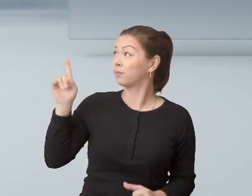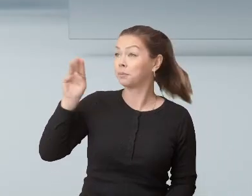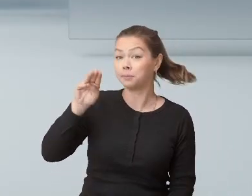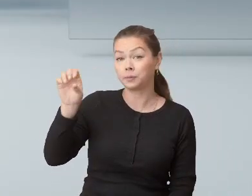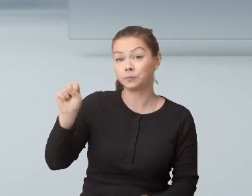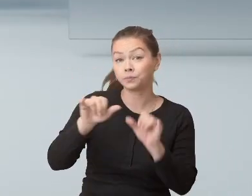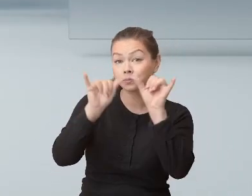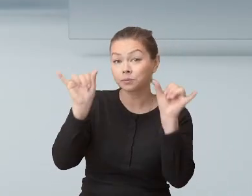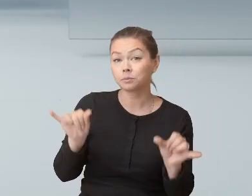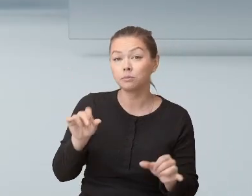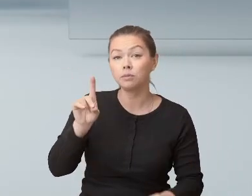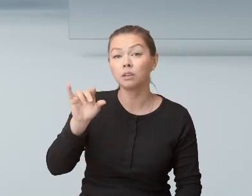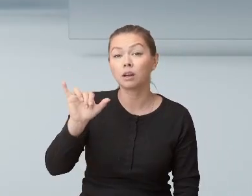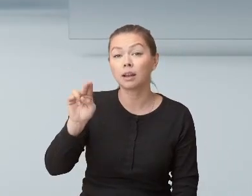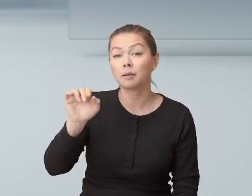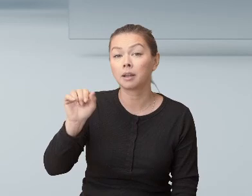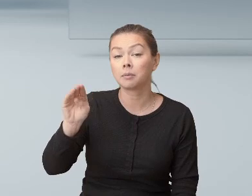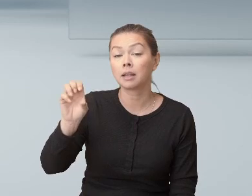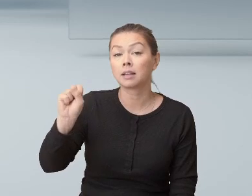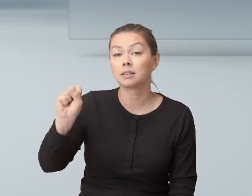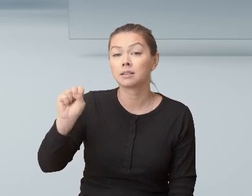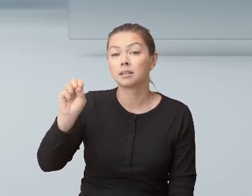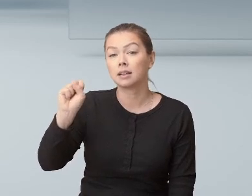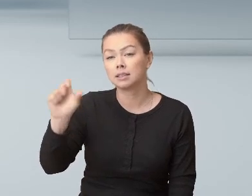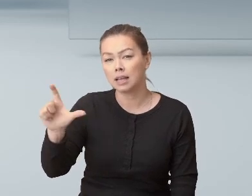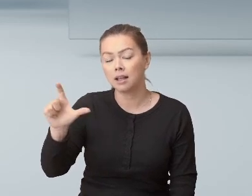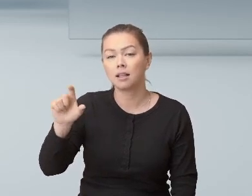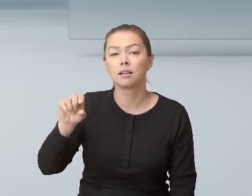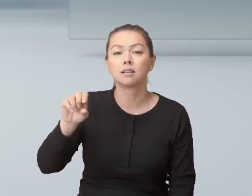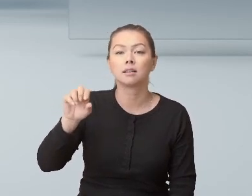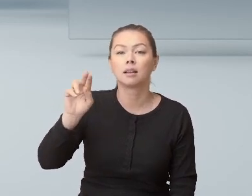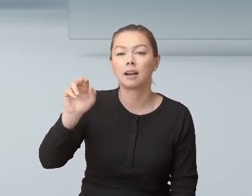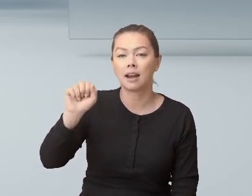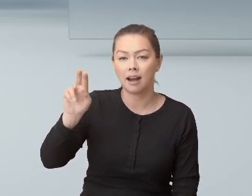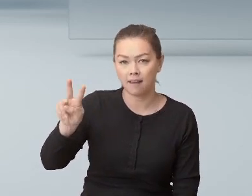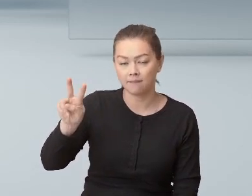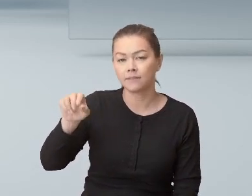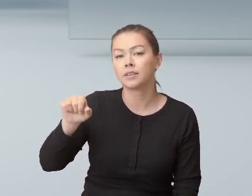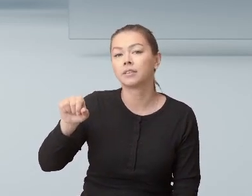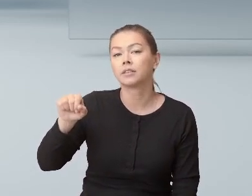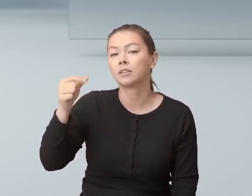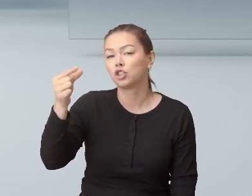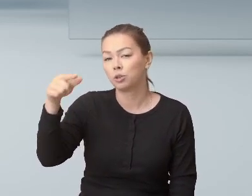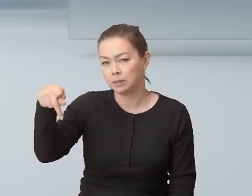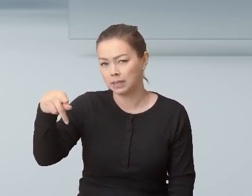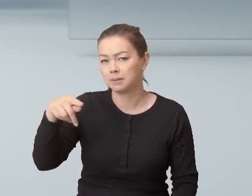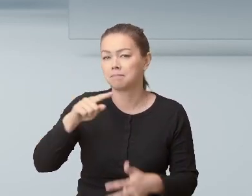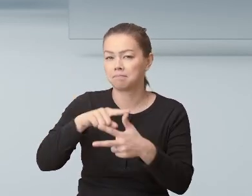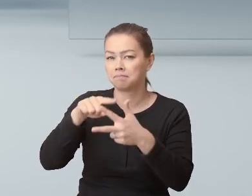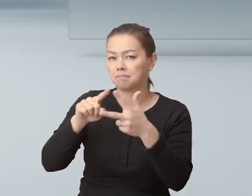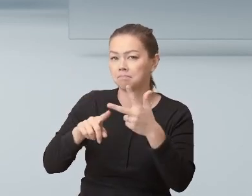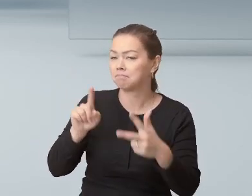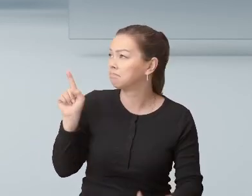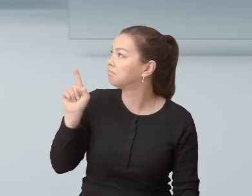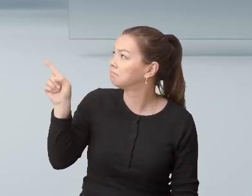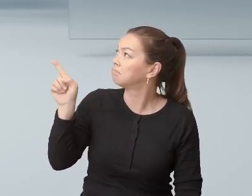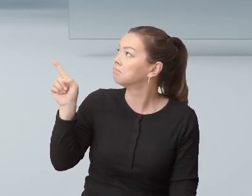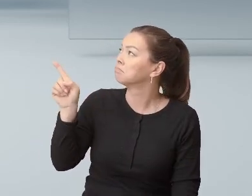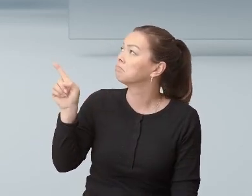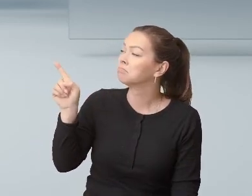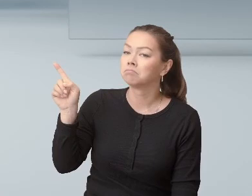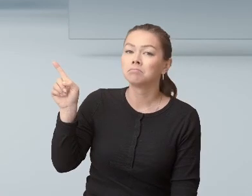Solomon, Dynamics Nav, which was Division, or Dynamics GP, which is Great Plains. Well, as you've probably heard the news,